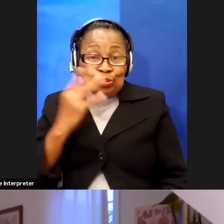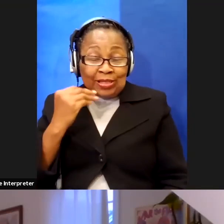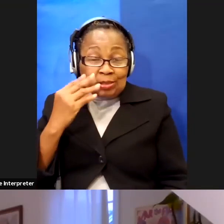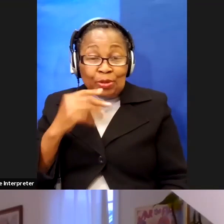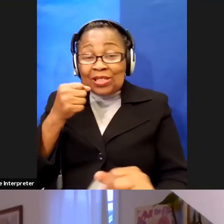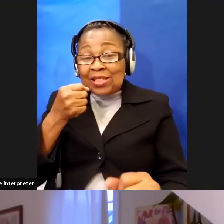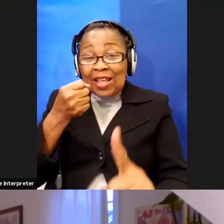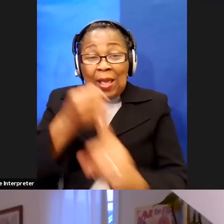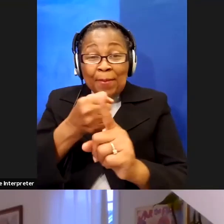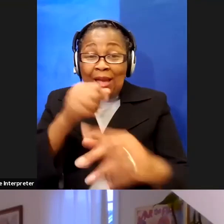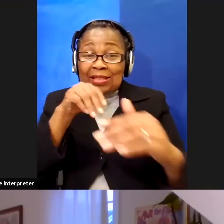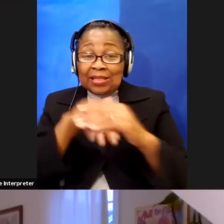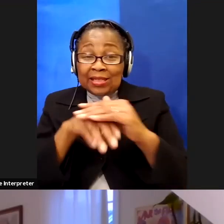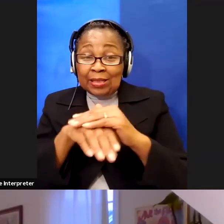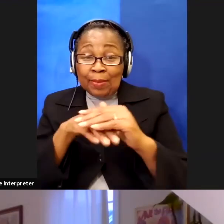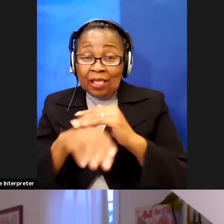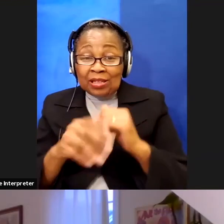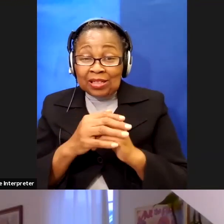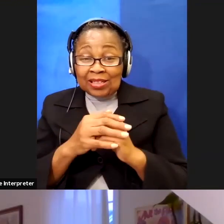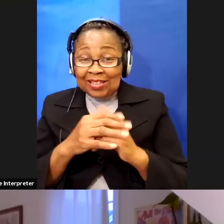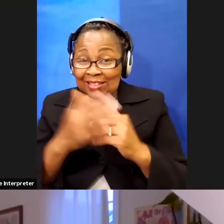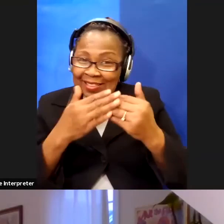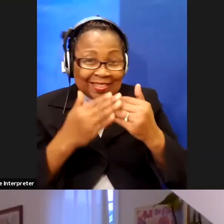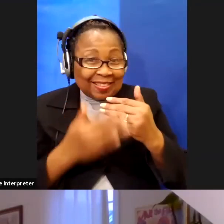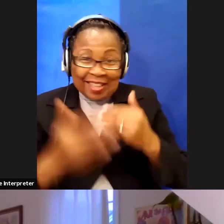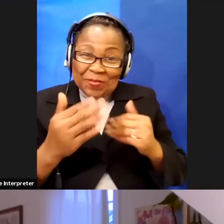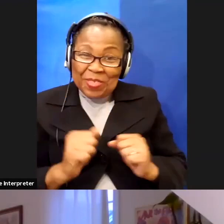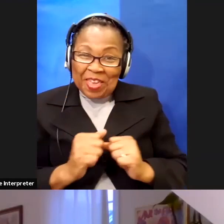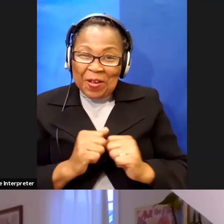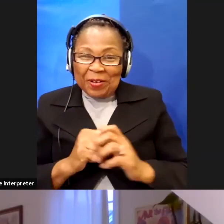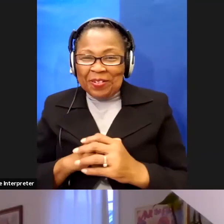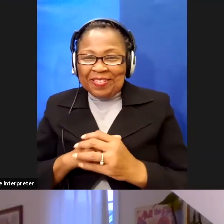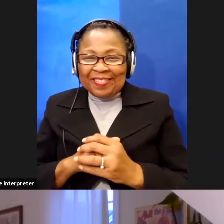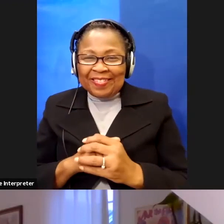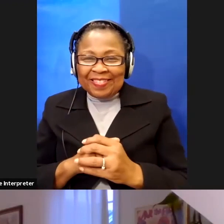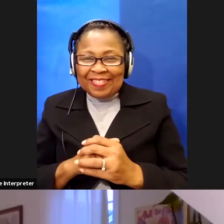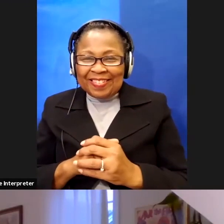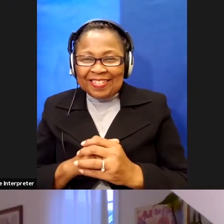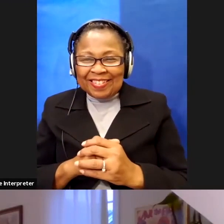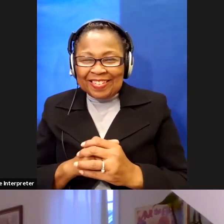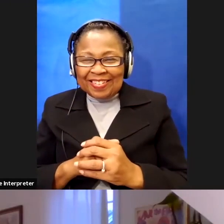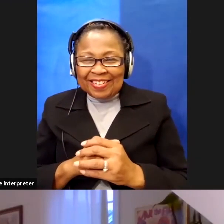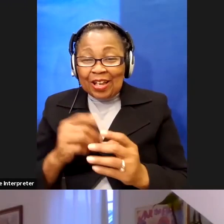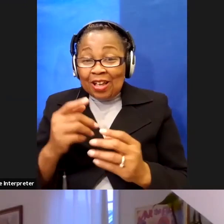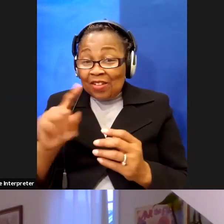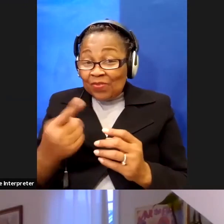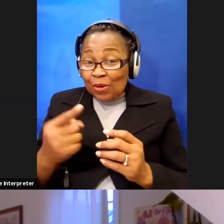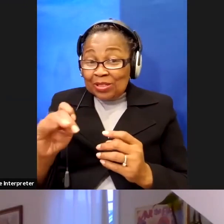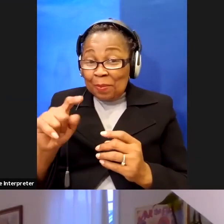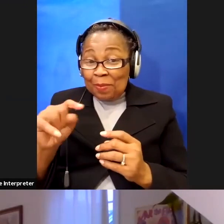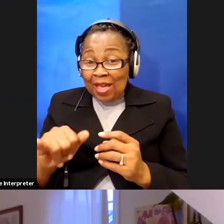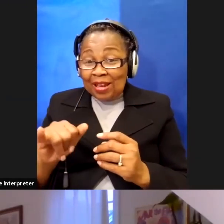accessibility? Take it from there. You want to go first, buddy? Sure, I'll go